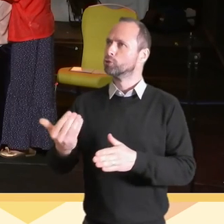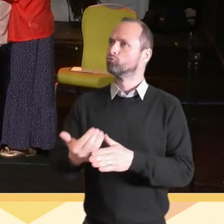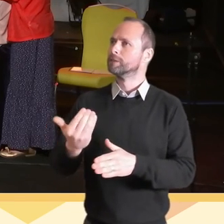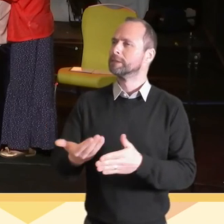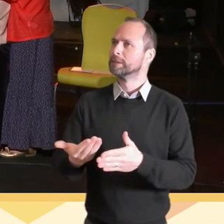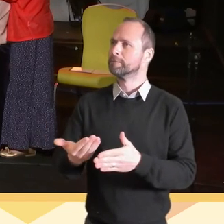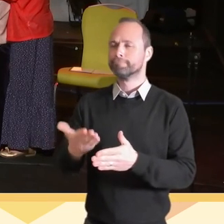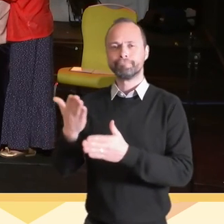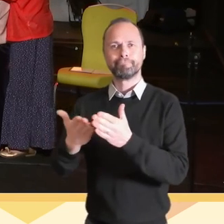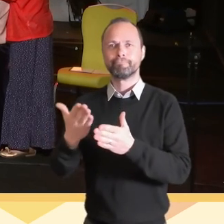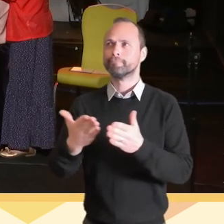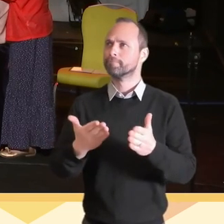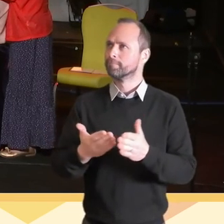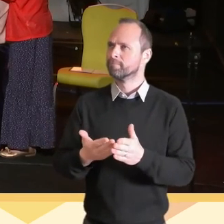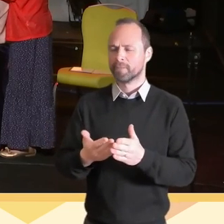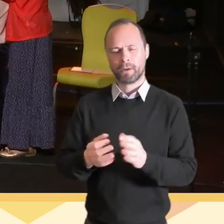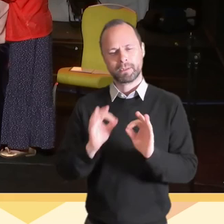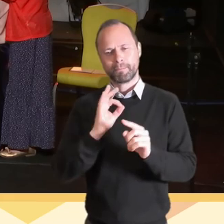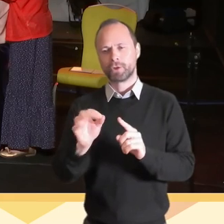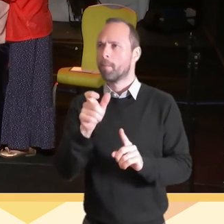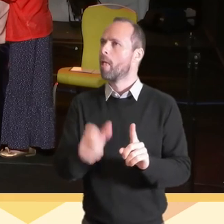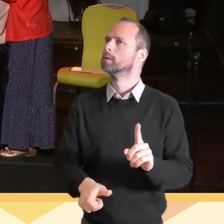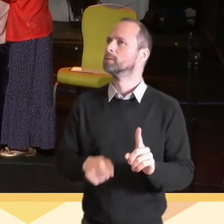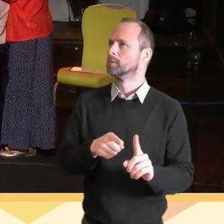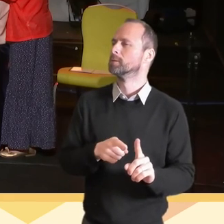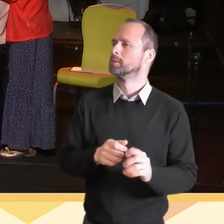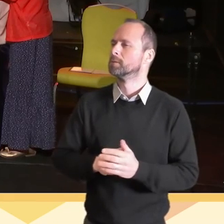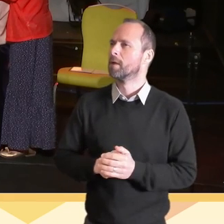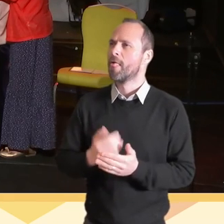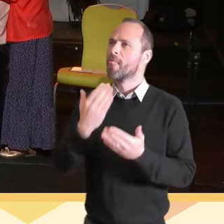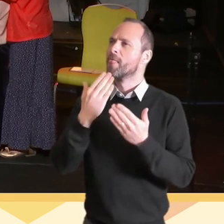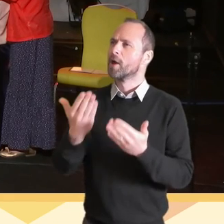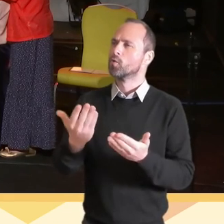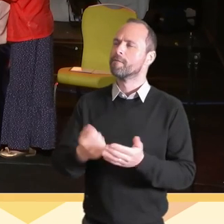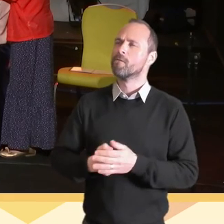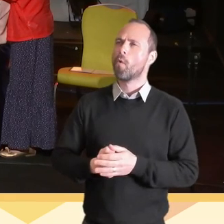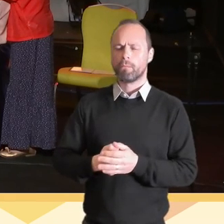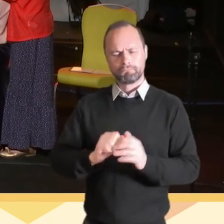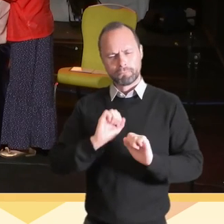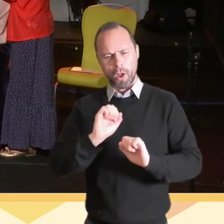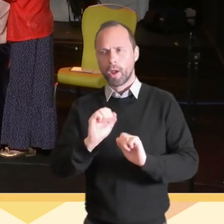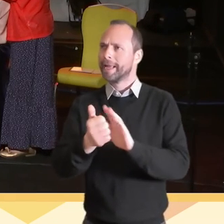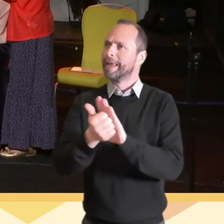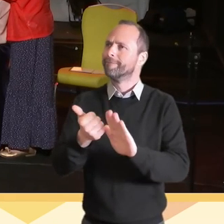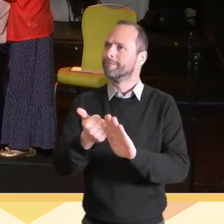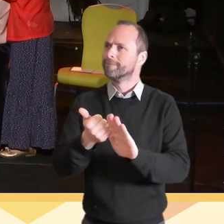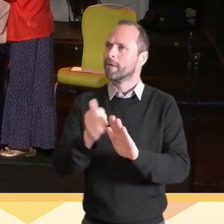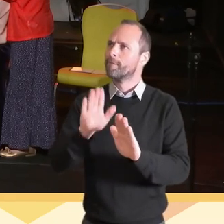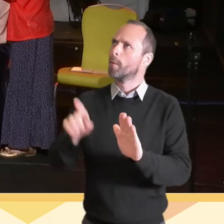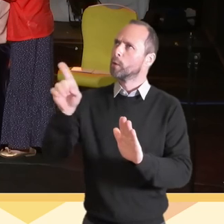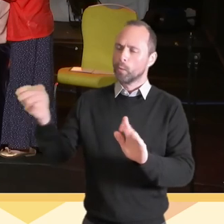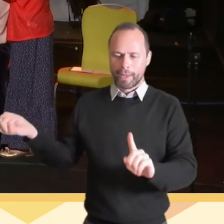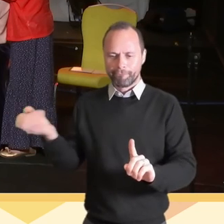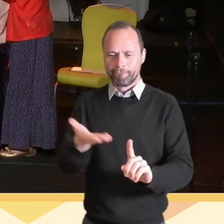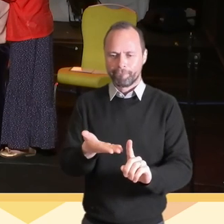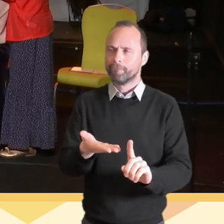the unique person that she is. We thank you for her varied gifts and her life in you.